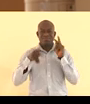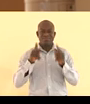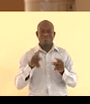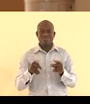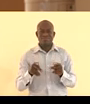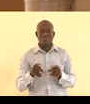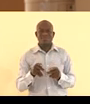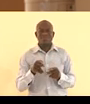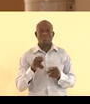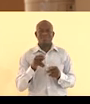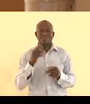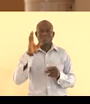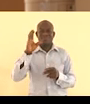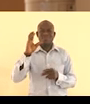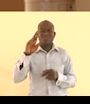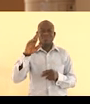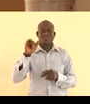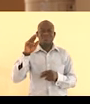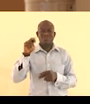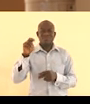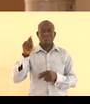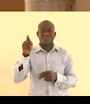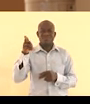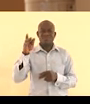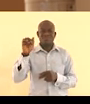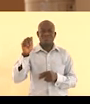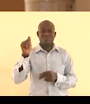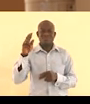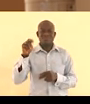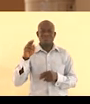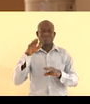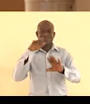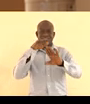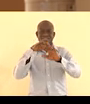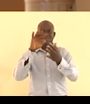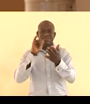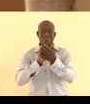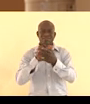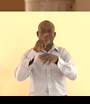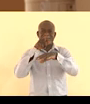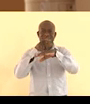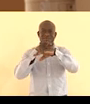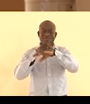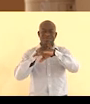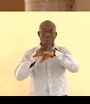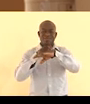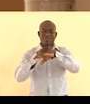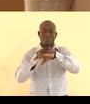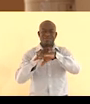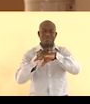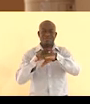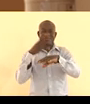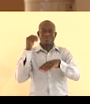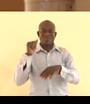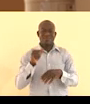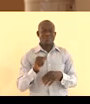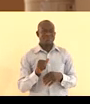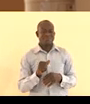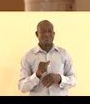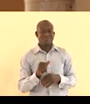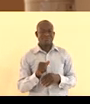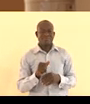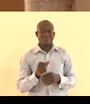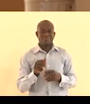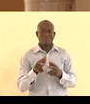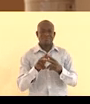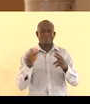the people, mainly the Corinthians at that time, were people who were, who you would think